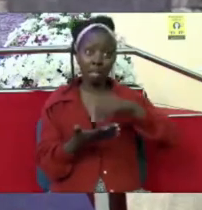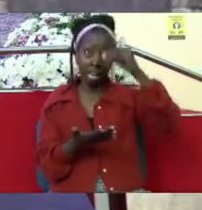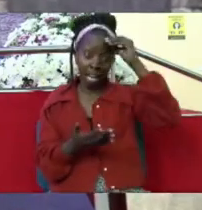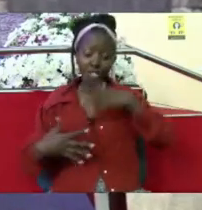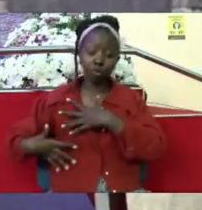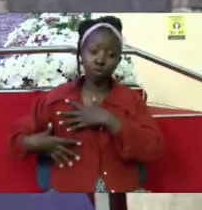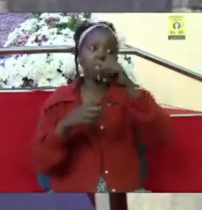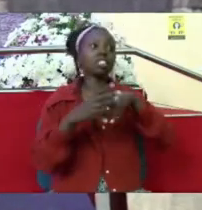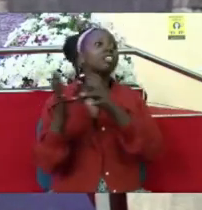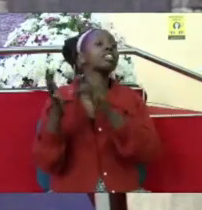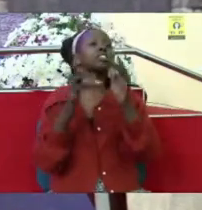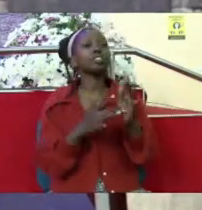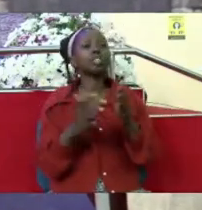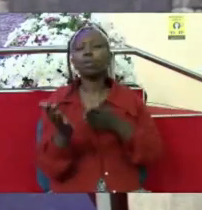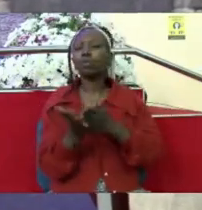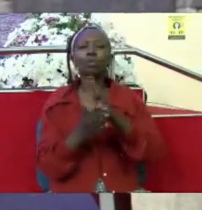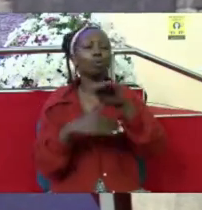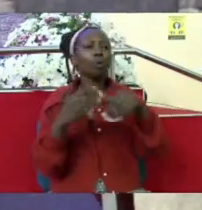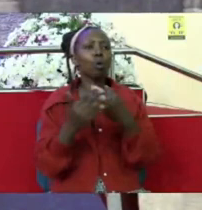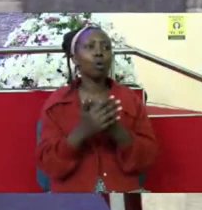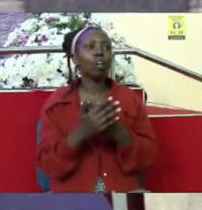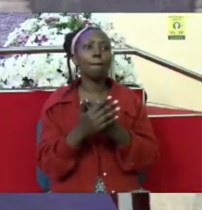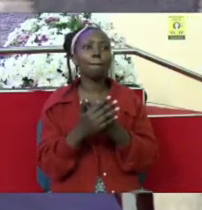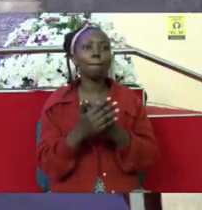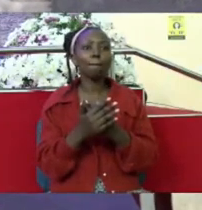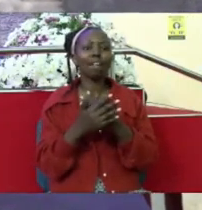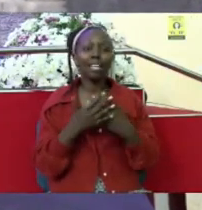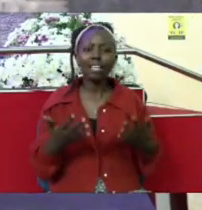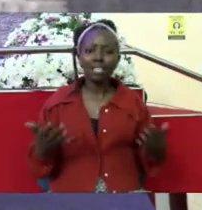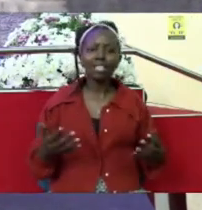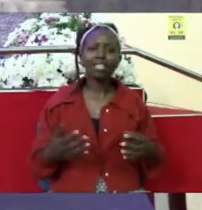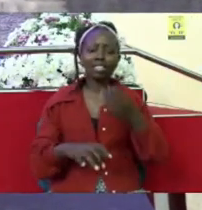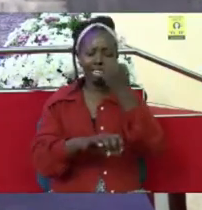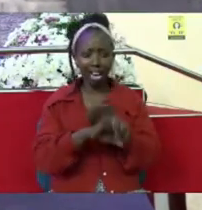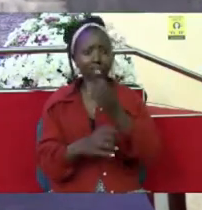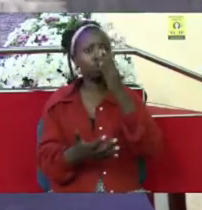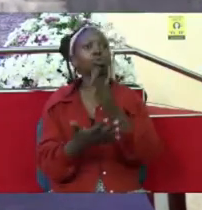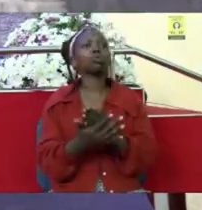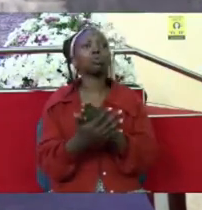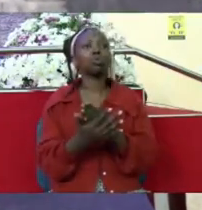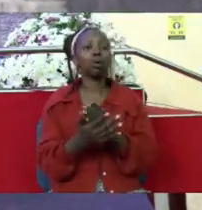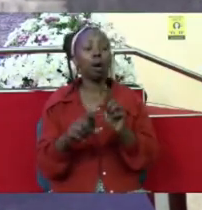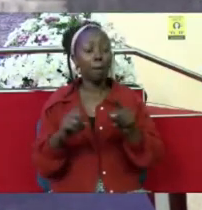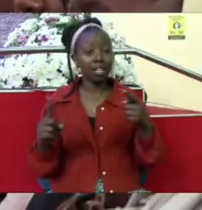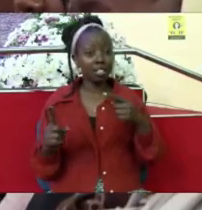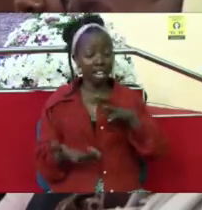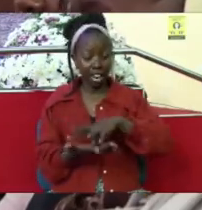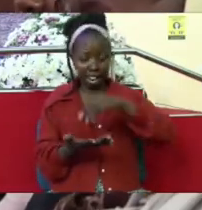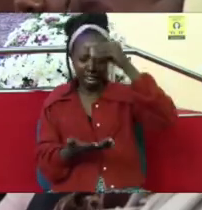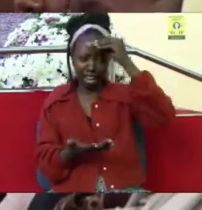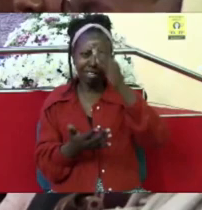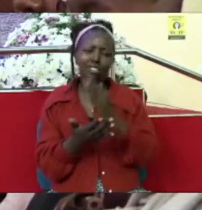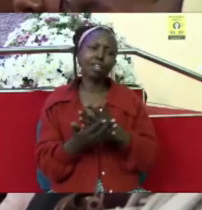Jesus. Nimejifunza kumtumainia Yesu. Through it all. Kupitia yote. Things can be hard. Mambo yanaweza kuwa magumu. But let's learn something in it. Lakini tujifunze